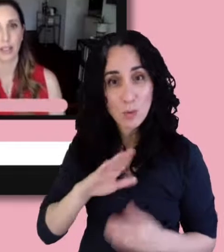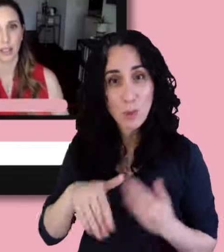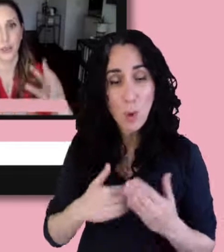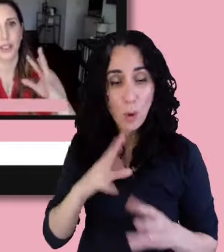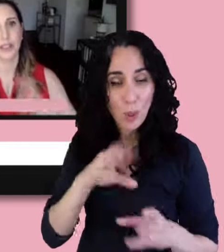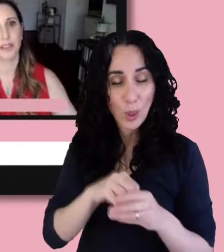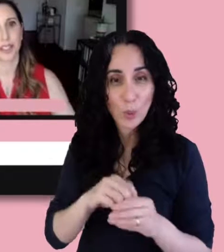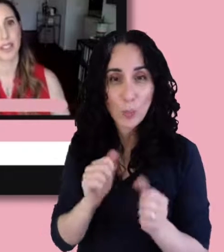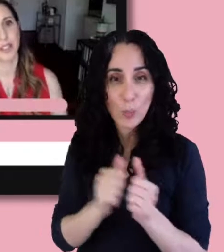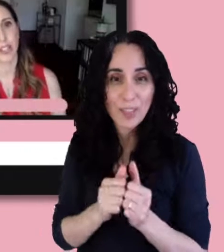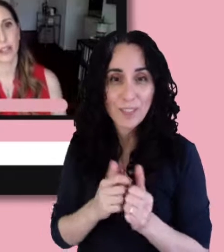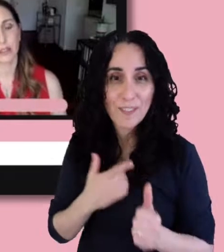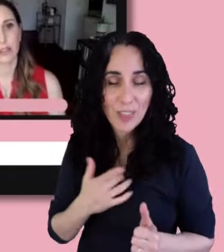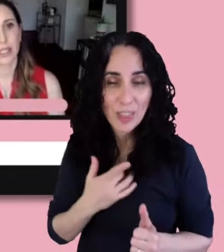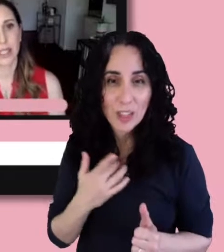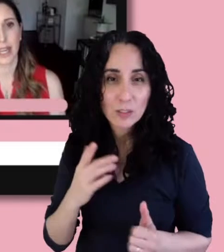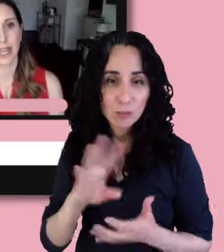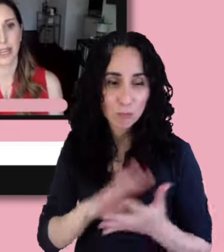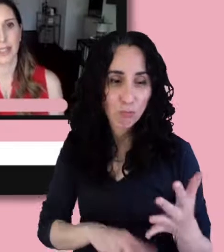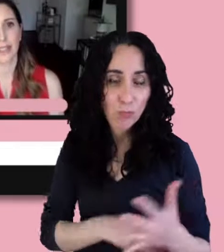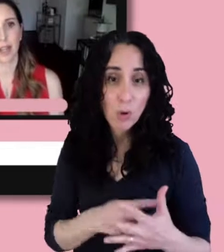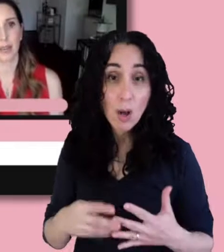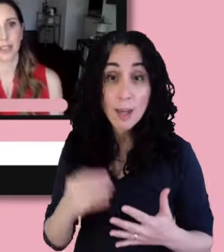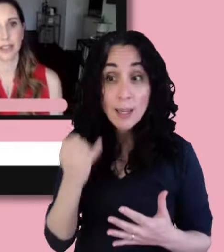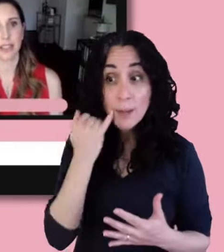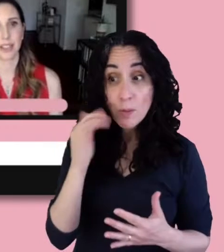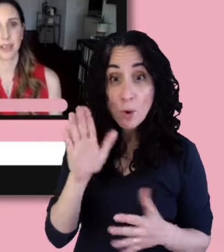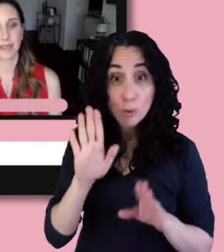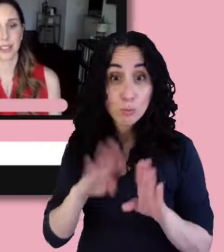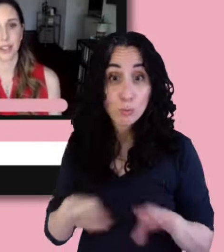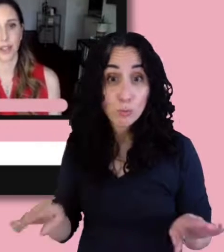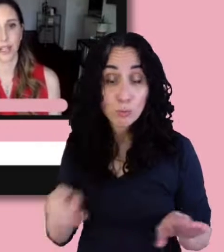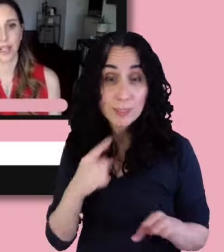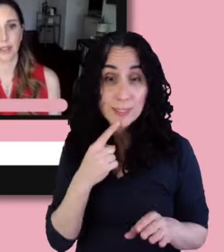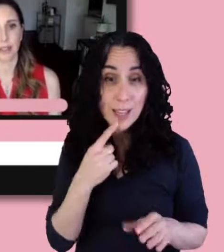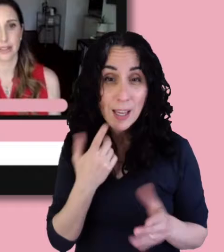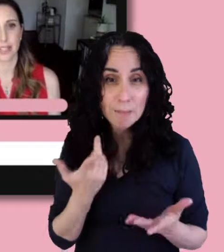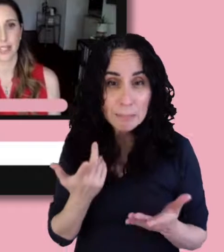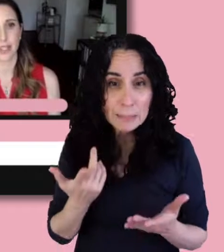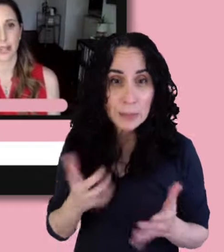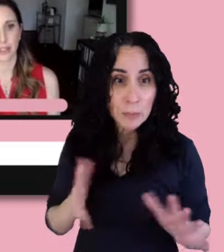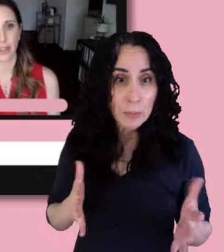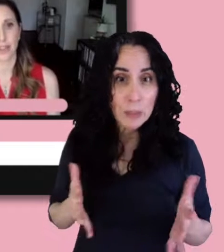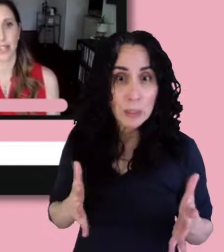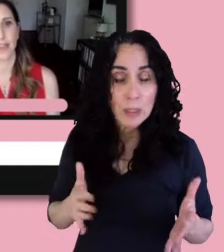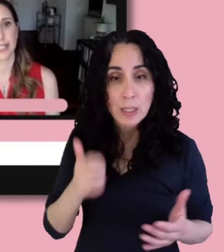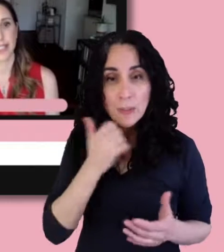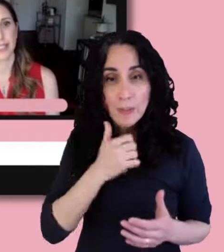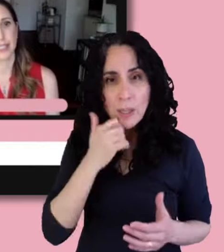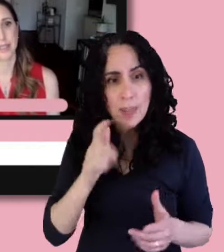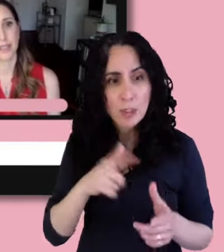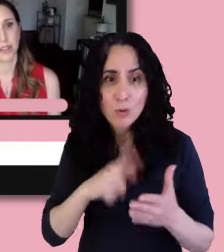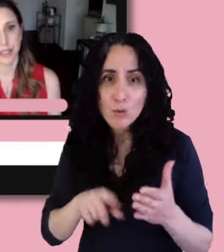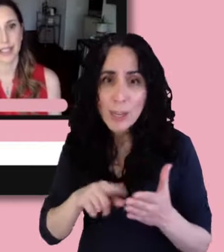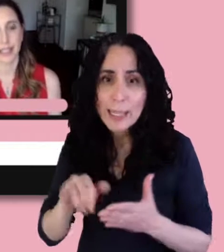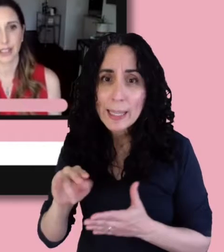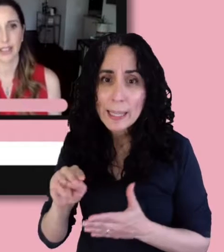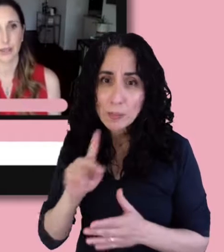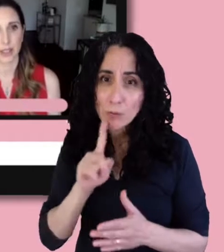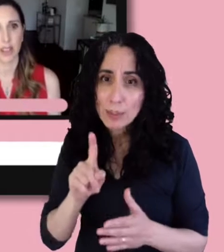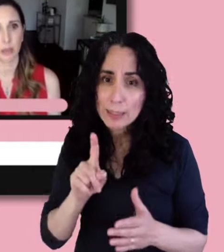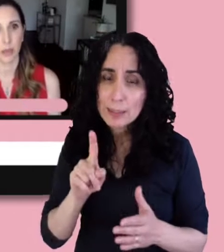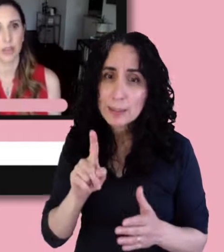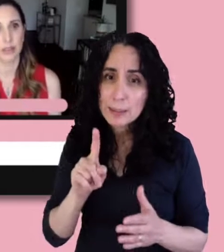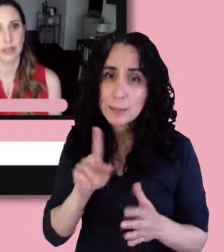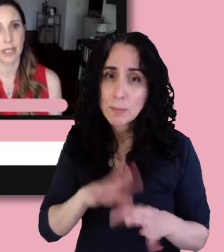all included in the feeling charts. And obviously, if your child is saying, I'm anxious every day, checking in is